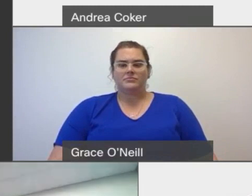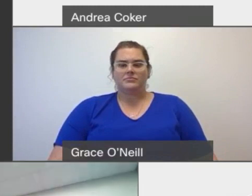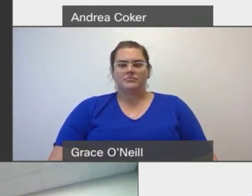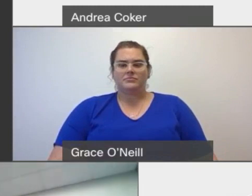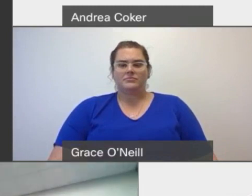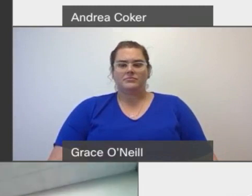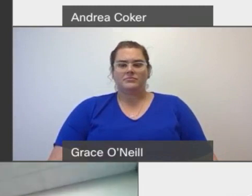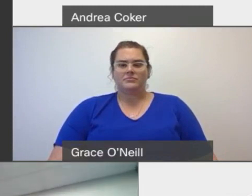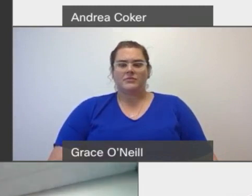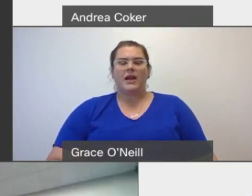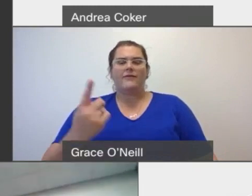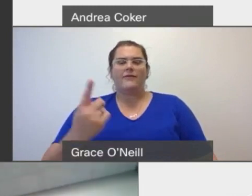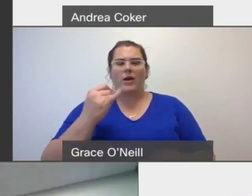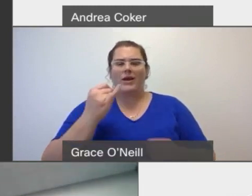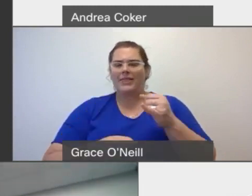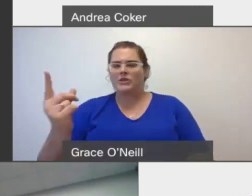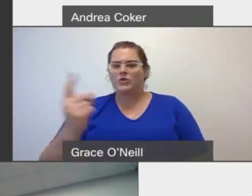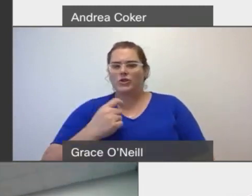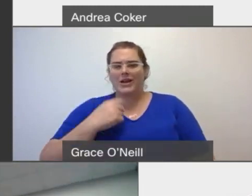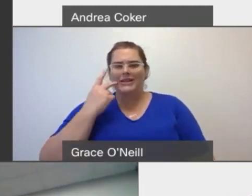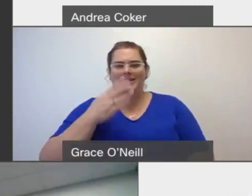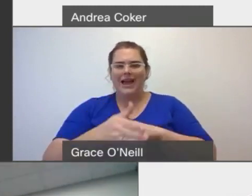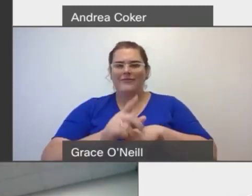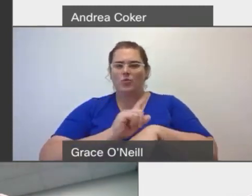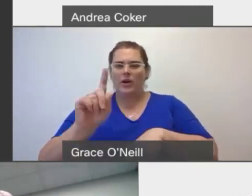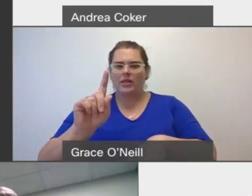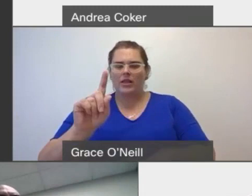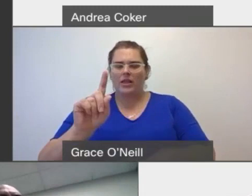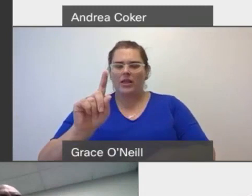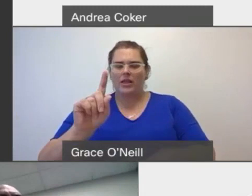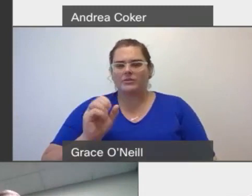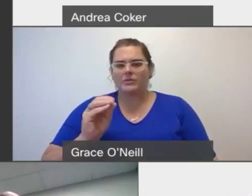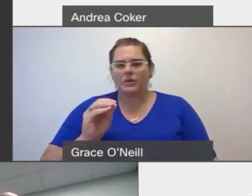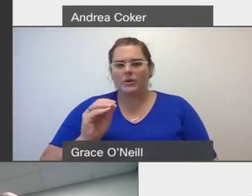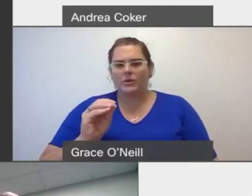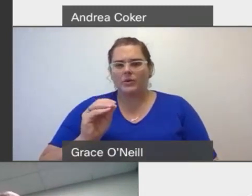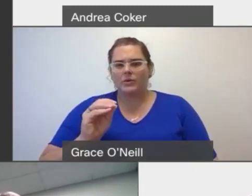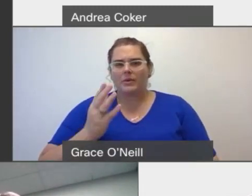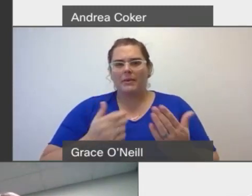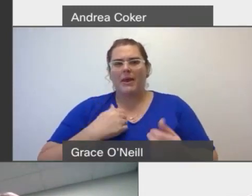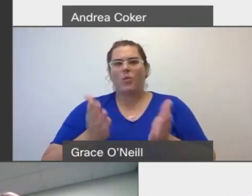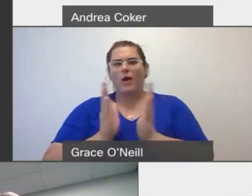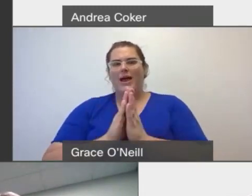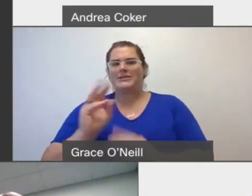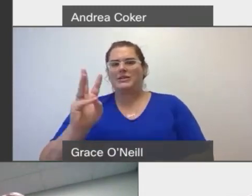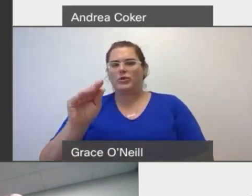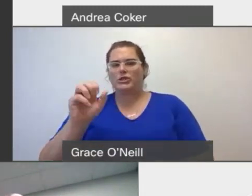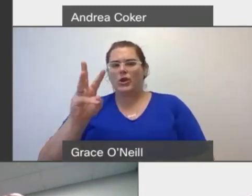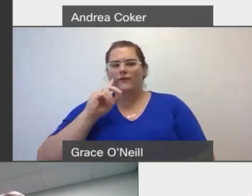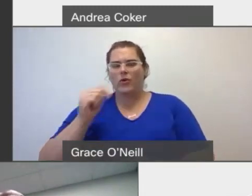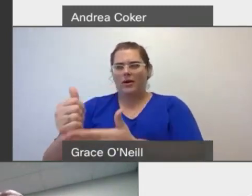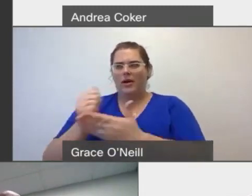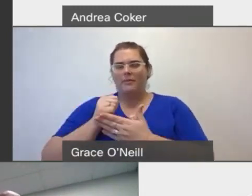I have one last question, and I see that it's after 1 o'clock. So, and I might ask Winslow for assistance here.